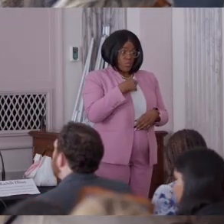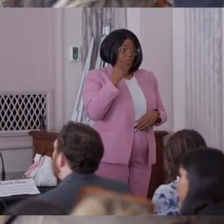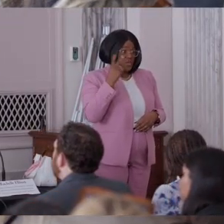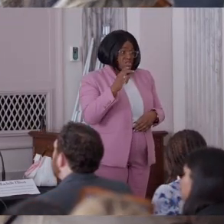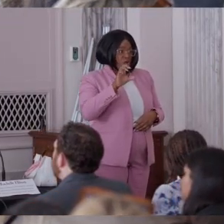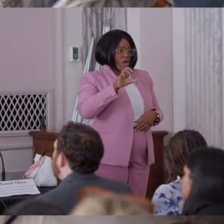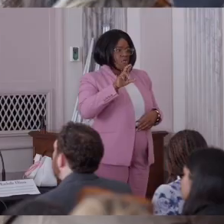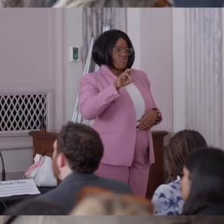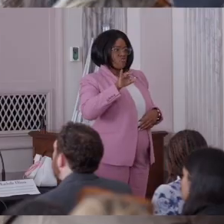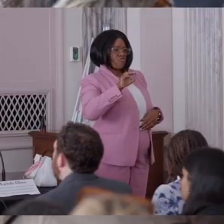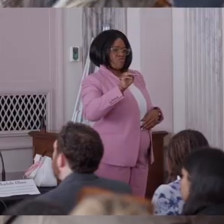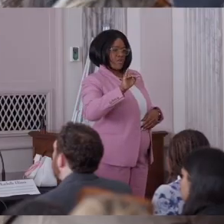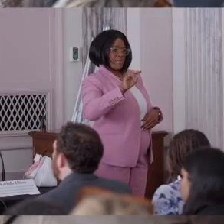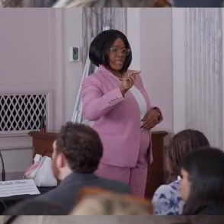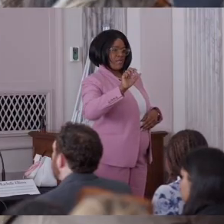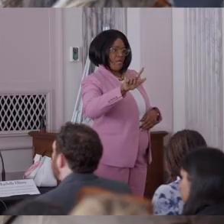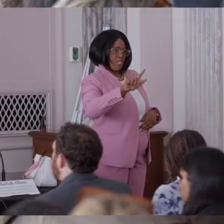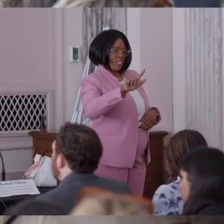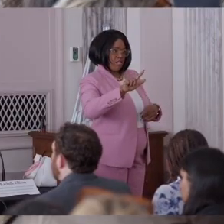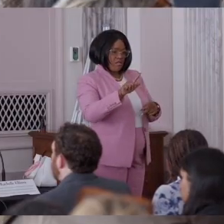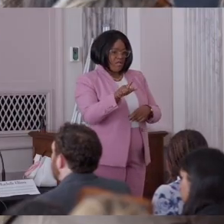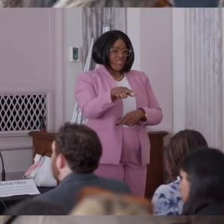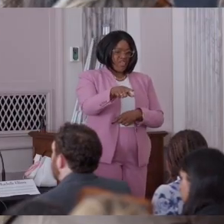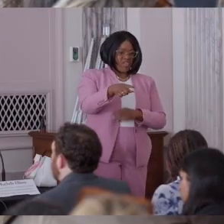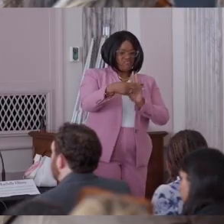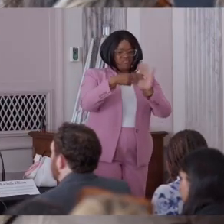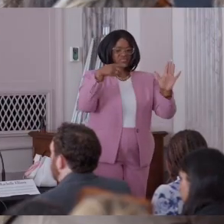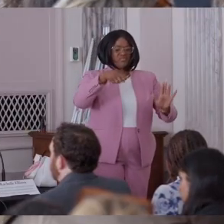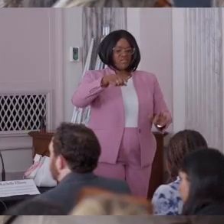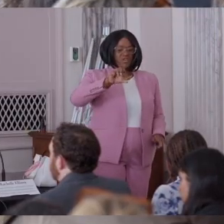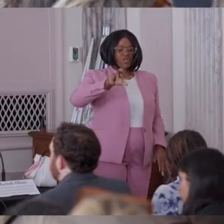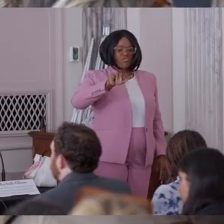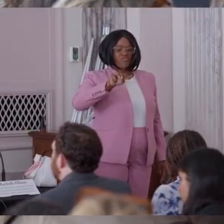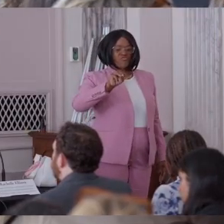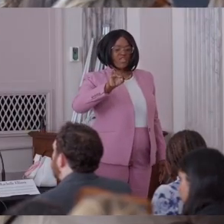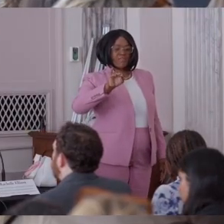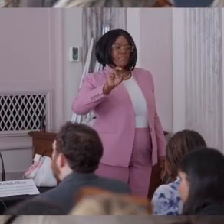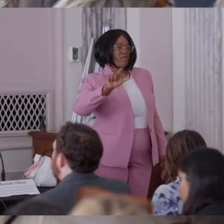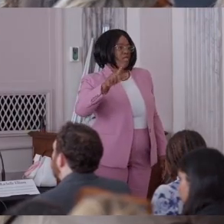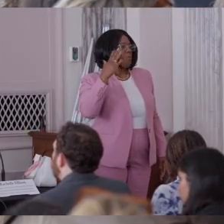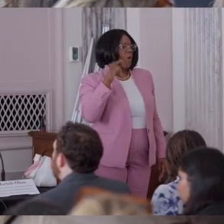see criminalization in communities. So communities thought that the best